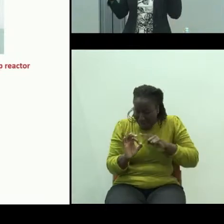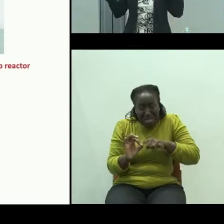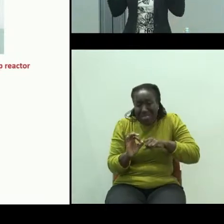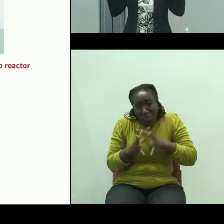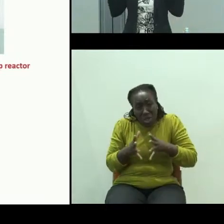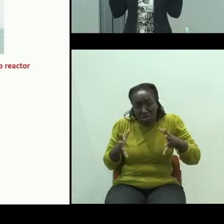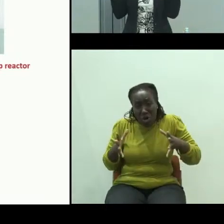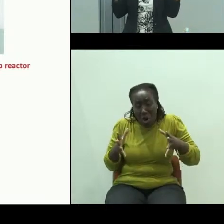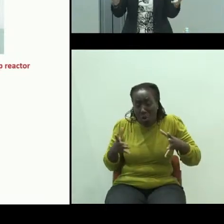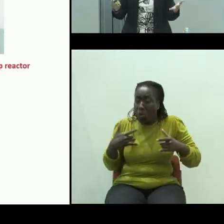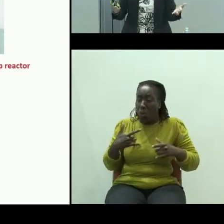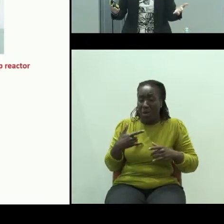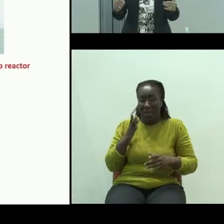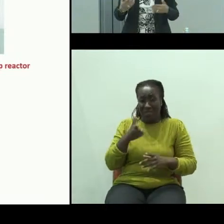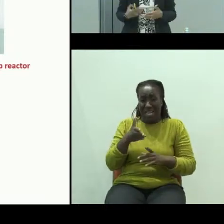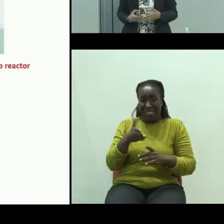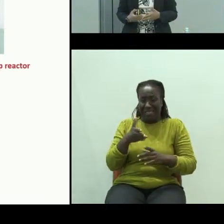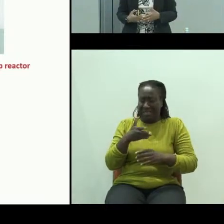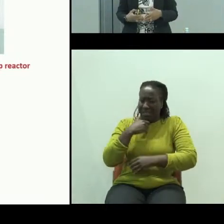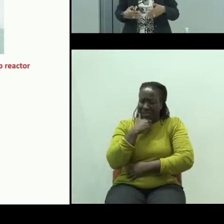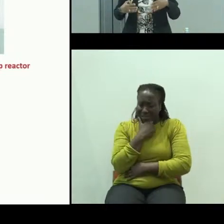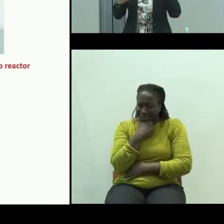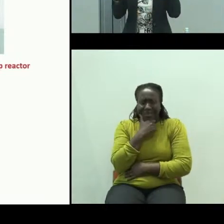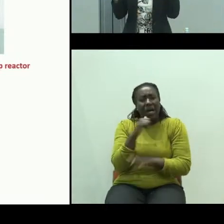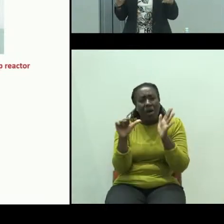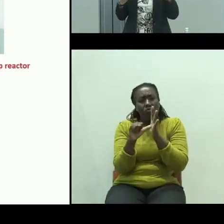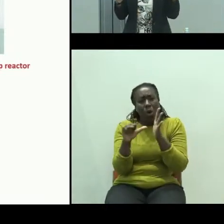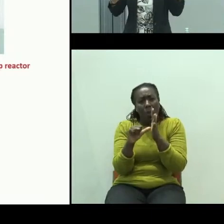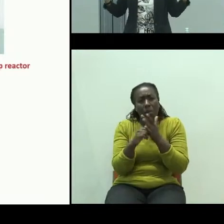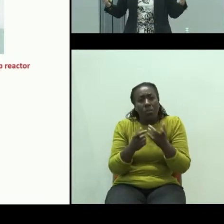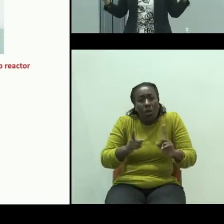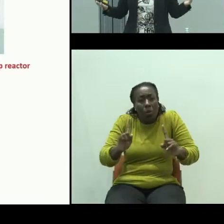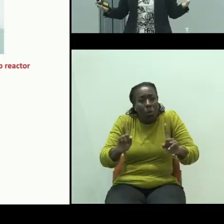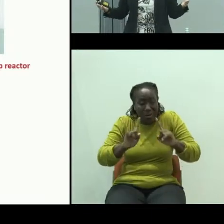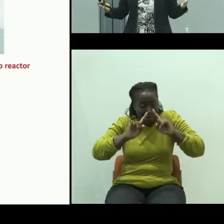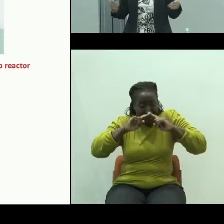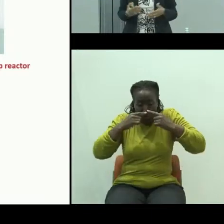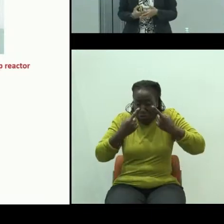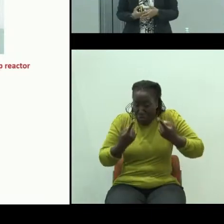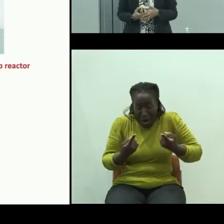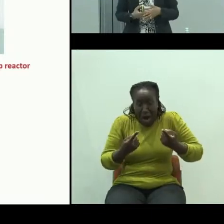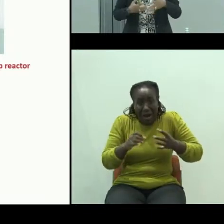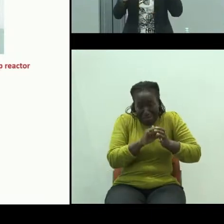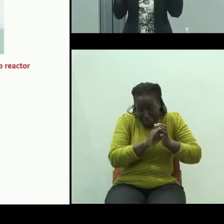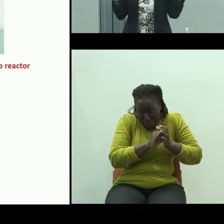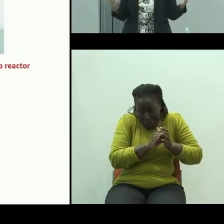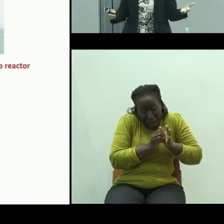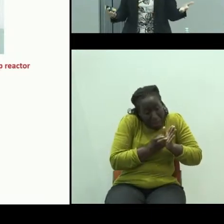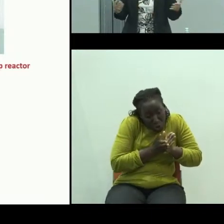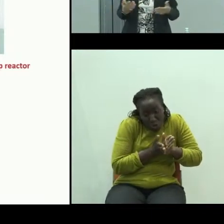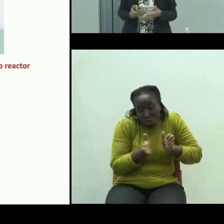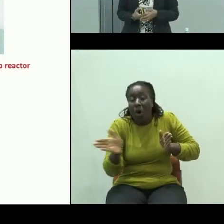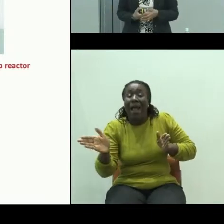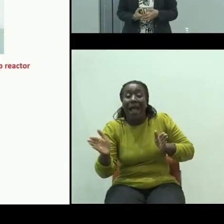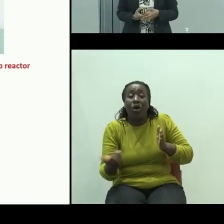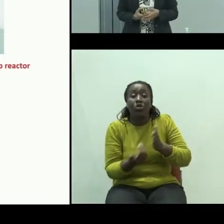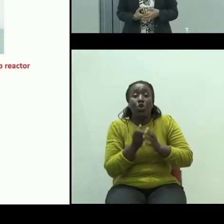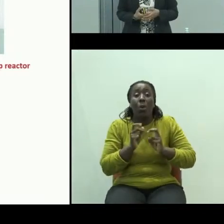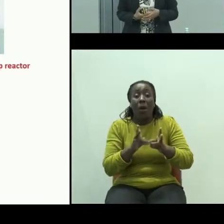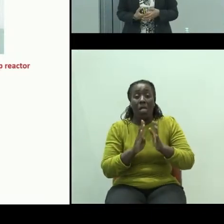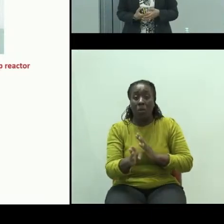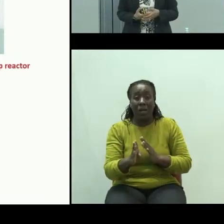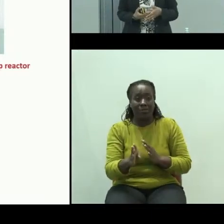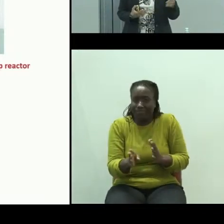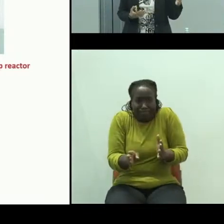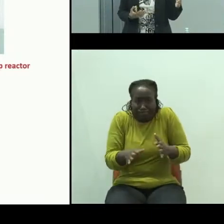were actually faced directly with this problem I presented, which is what if you can't knock out the pathway for the thing that is your